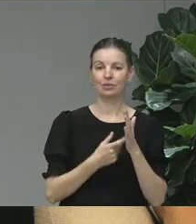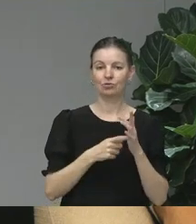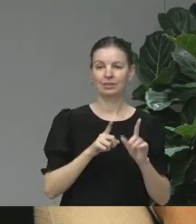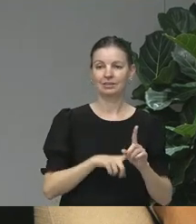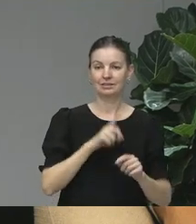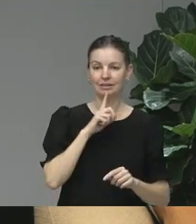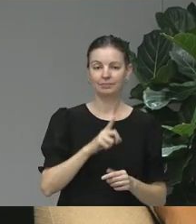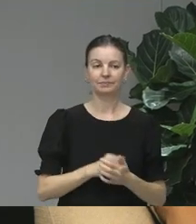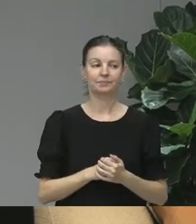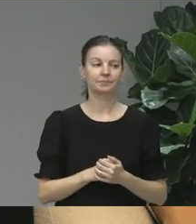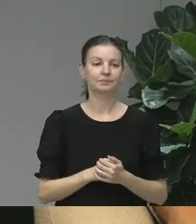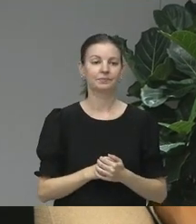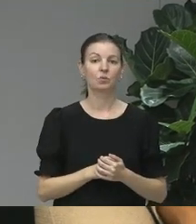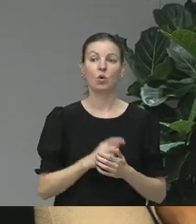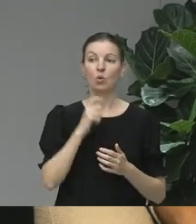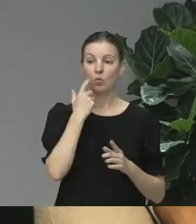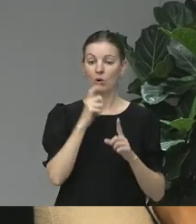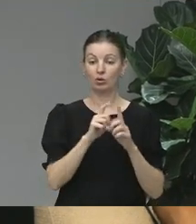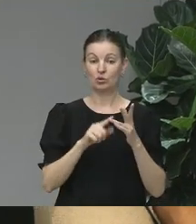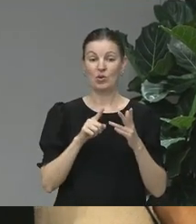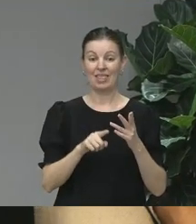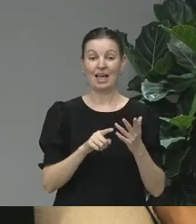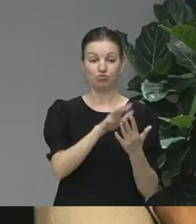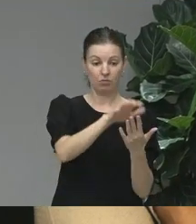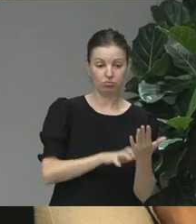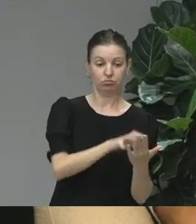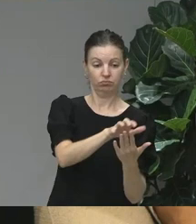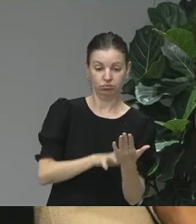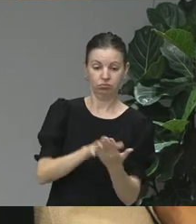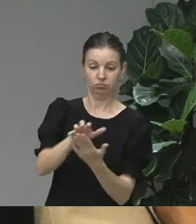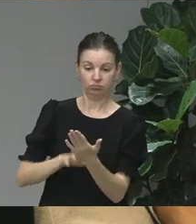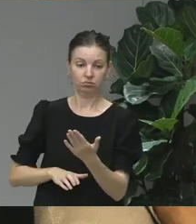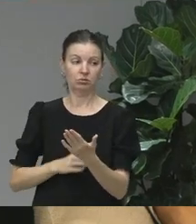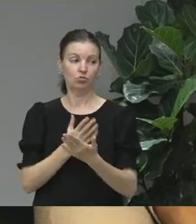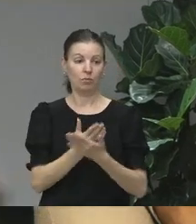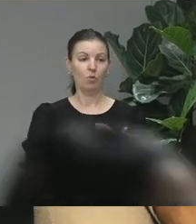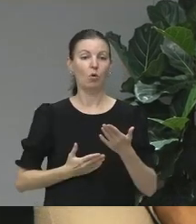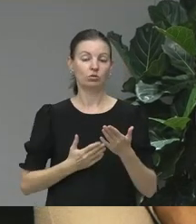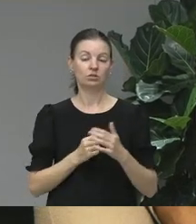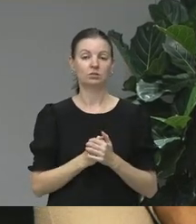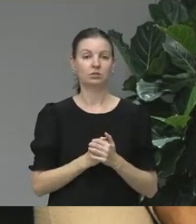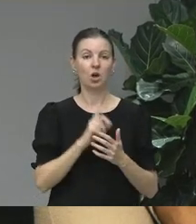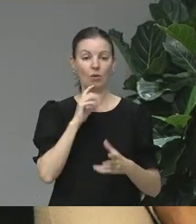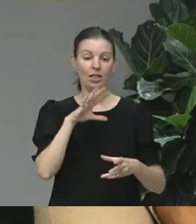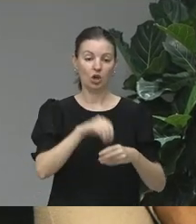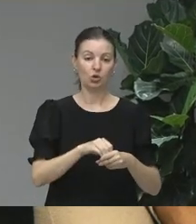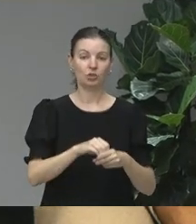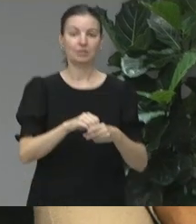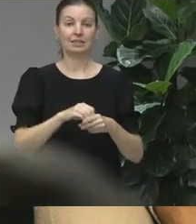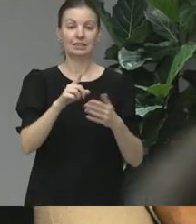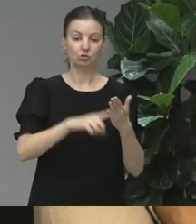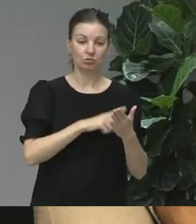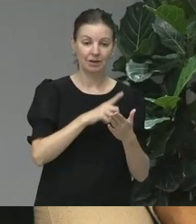And because we will do that as a report, and it will draw in the discrimination law work we've done and the Human Rights Act